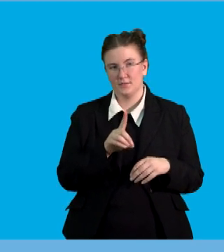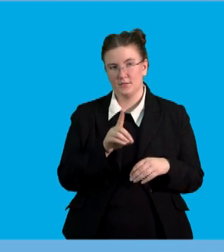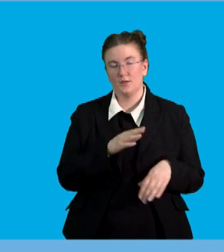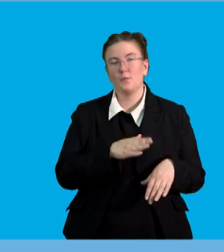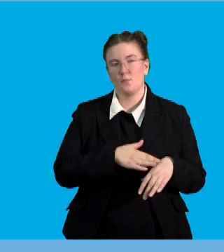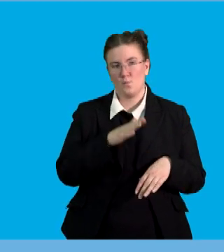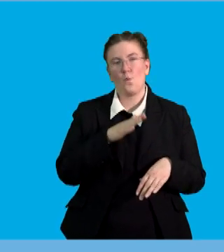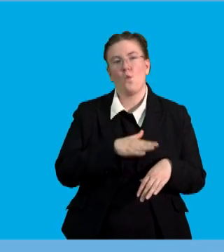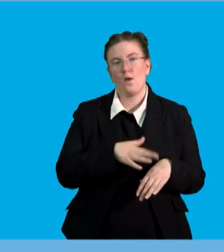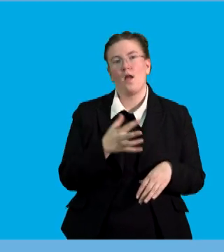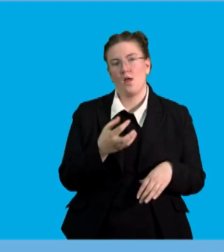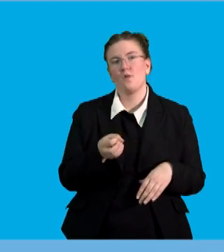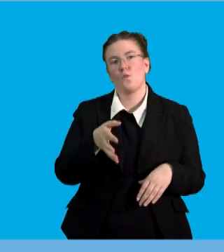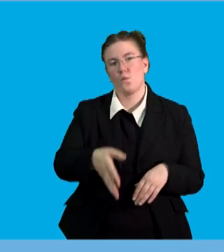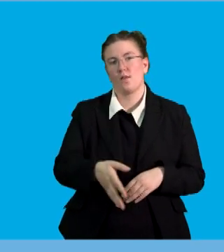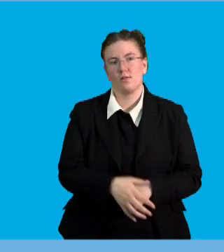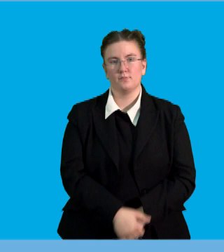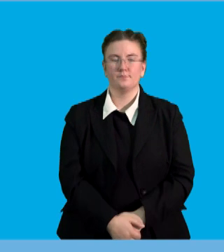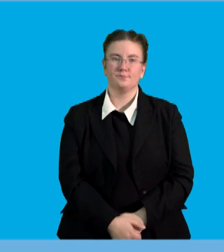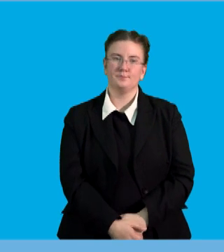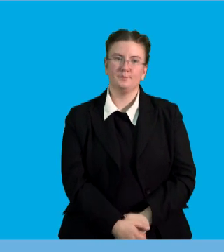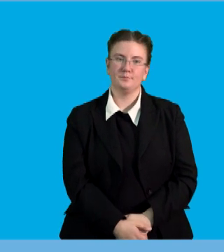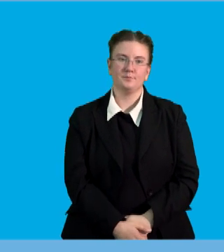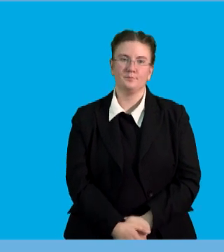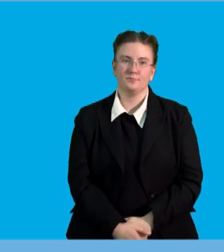a greater density.